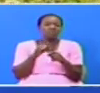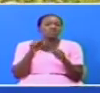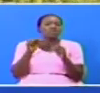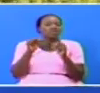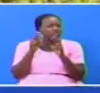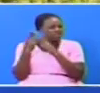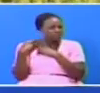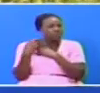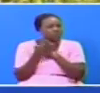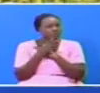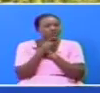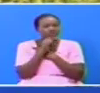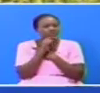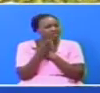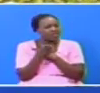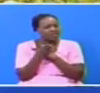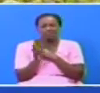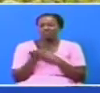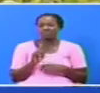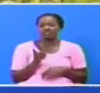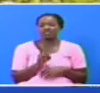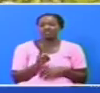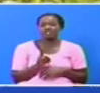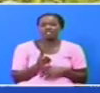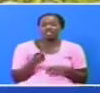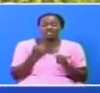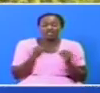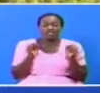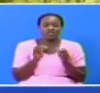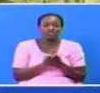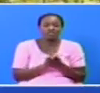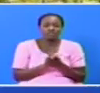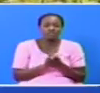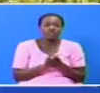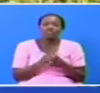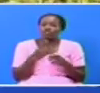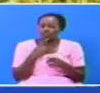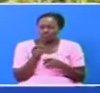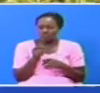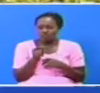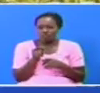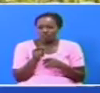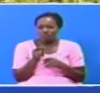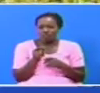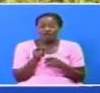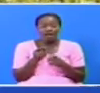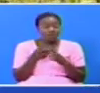children, the mother declined to commit herself for the DNA. So